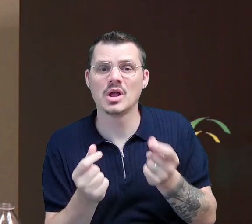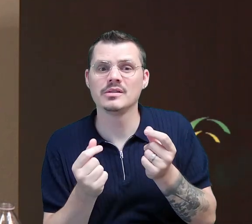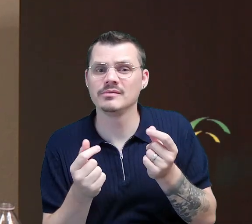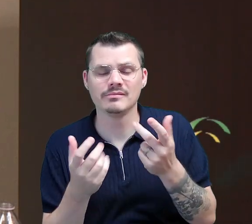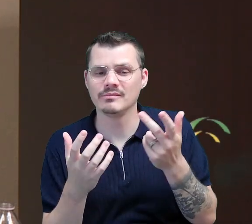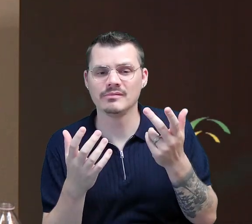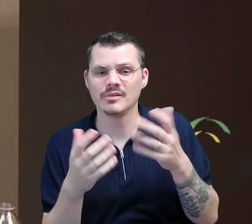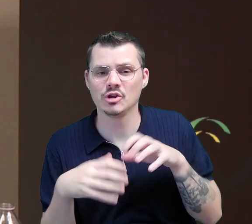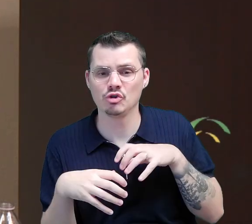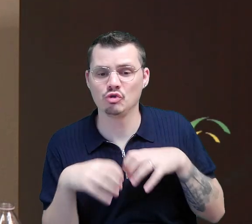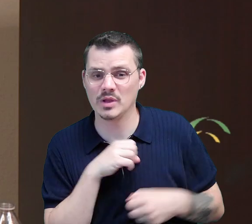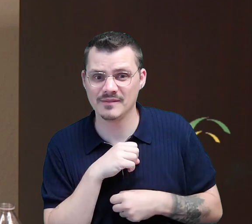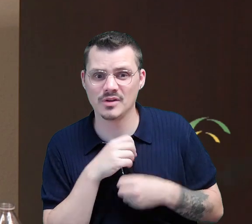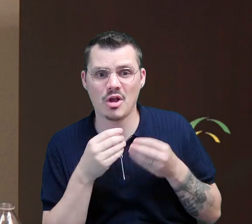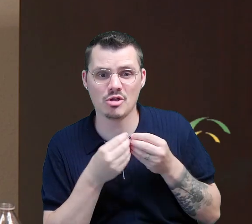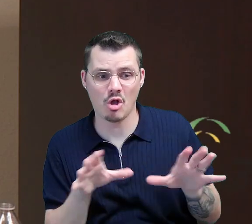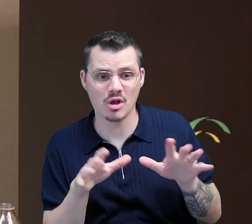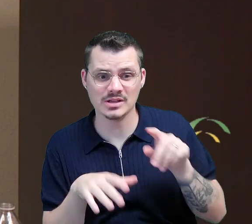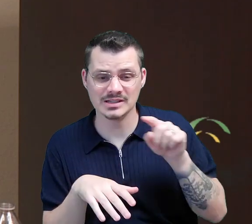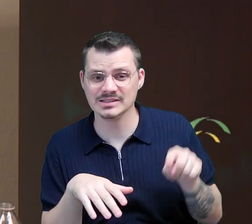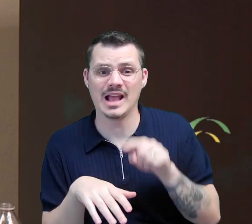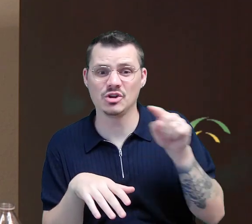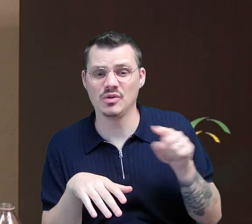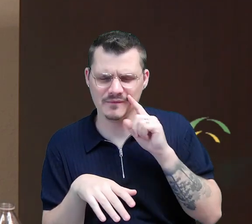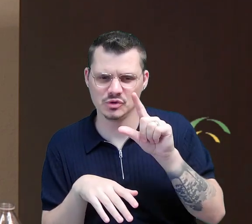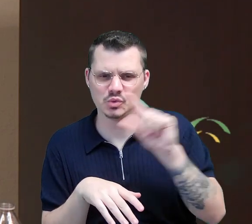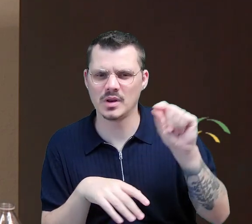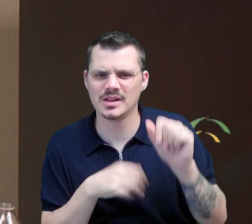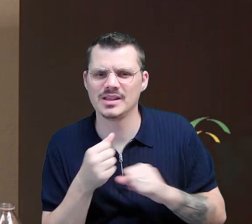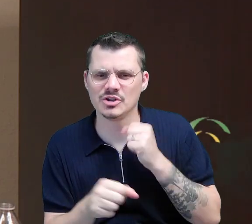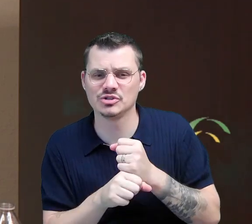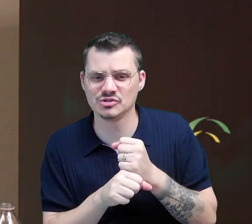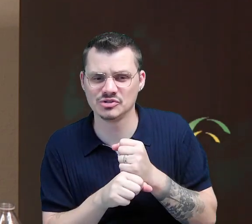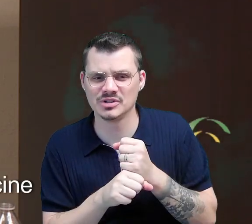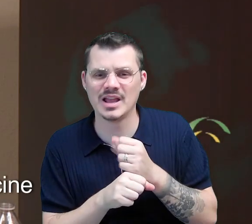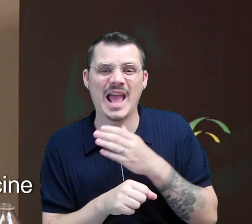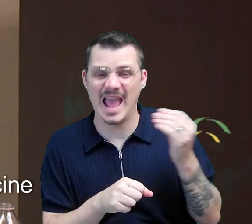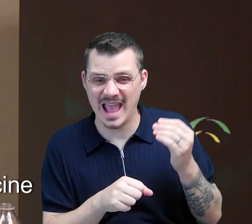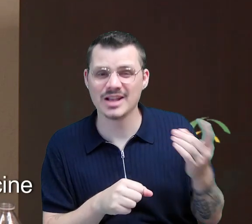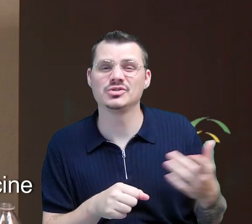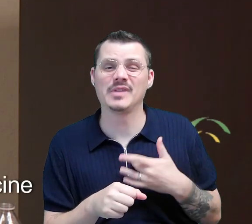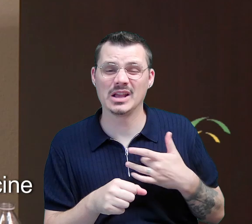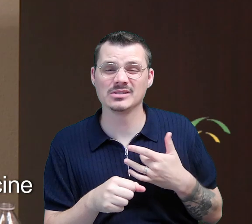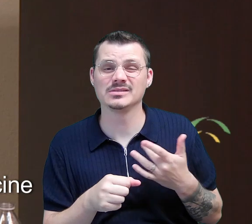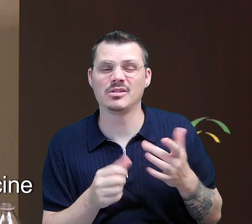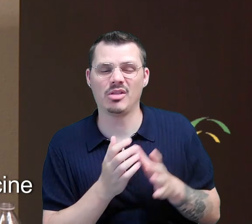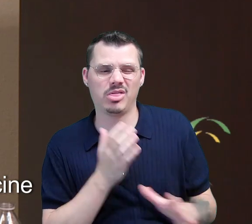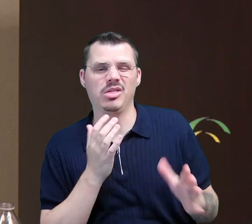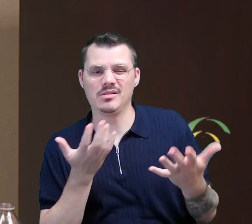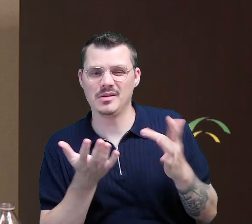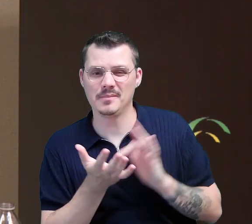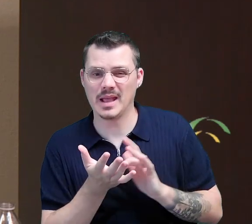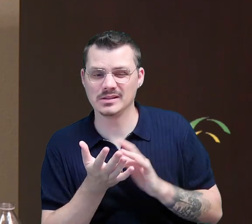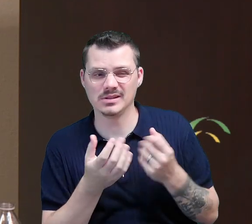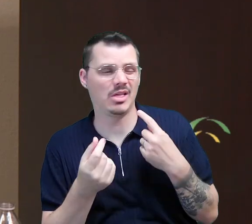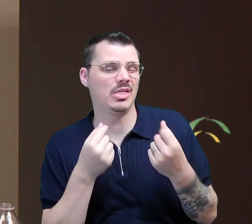acute grief and loss cycle for 20 years. and she feels crappy from the medicine